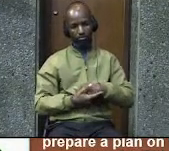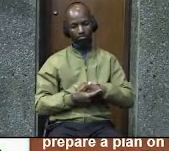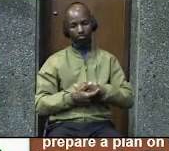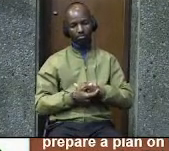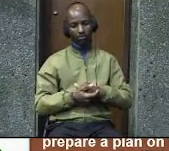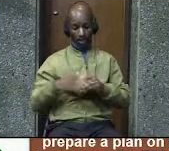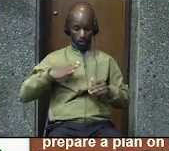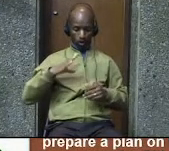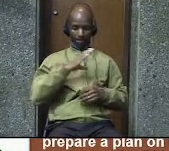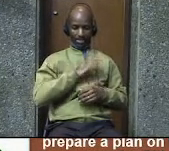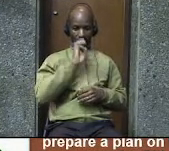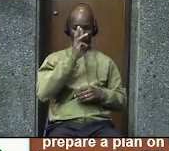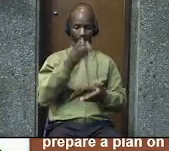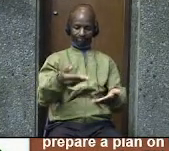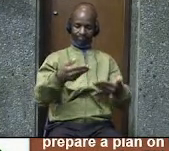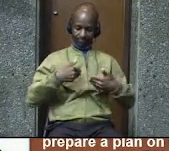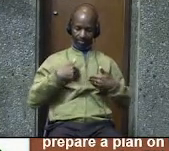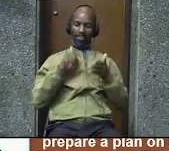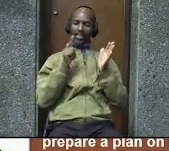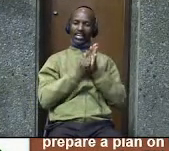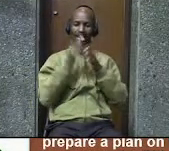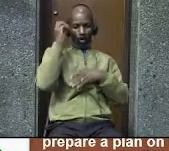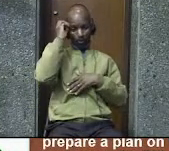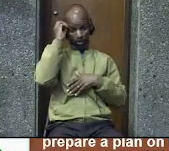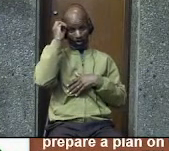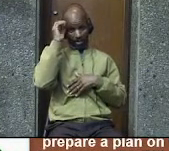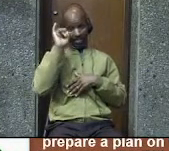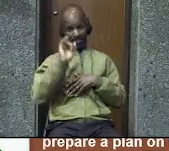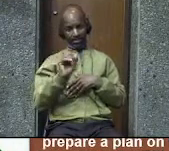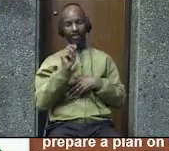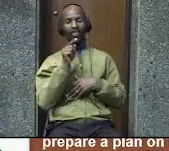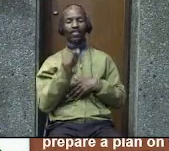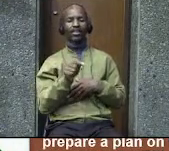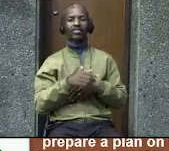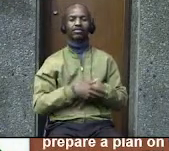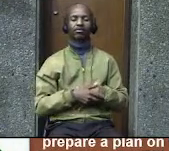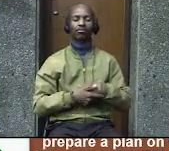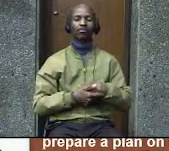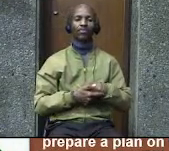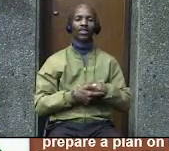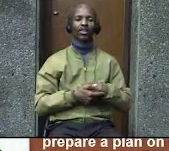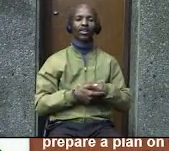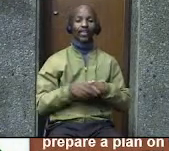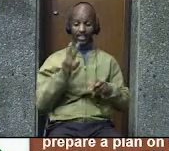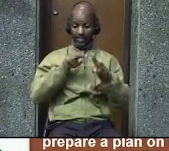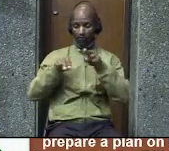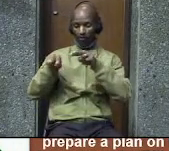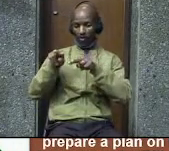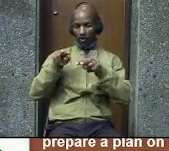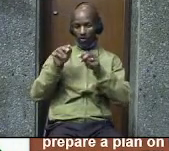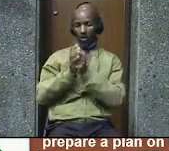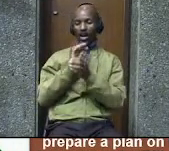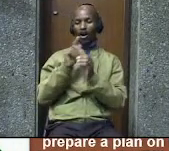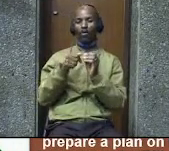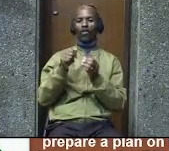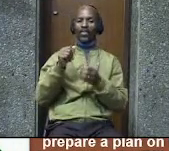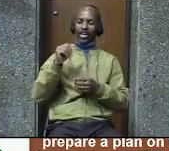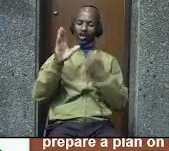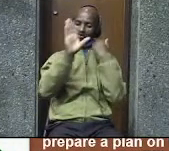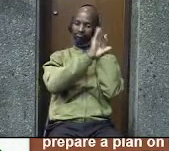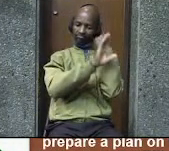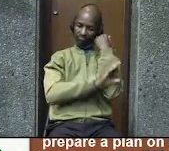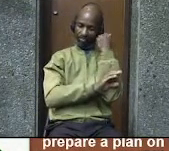the committee will also receive a legal opinion. That's basically the view on the constitutional